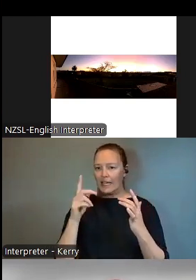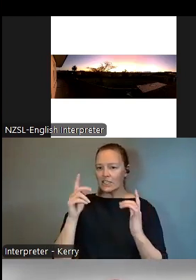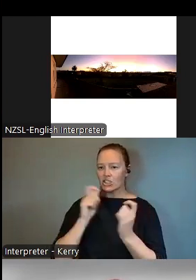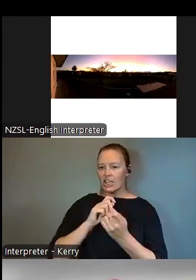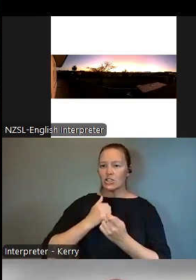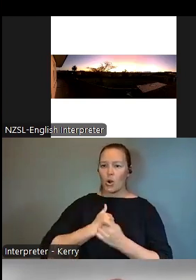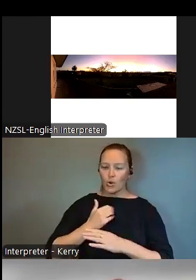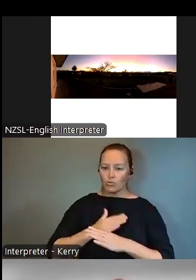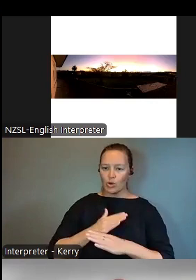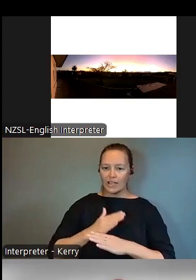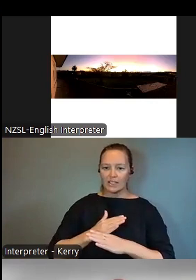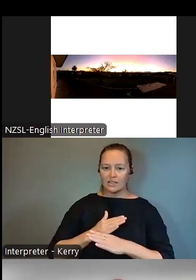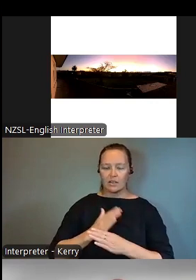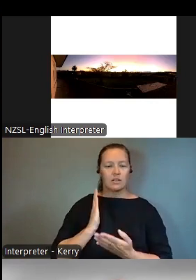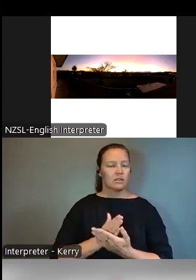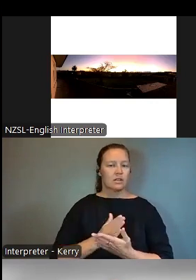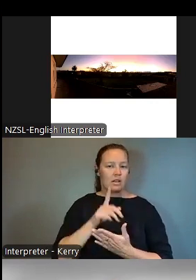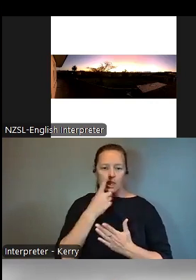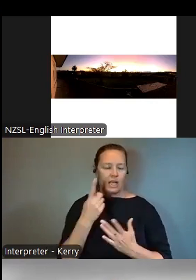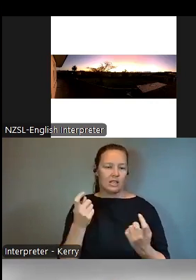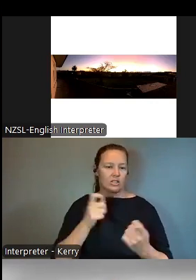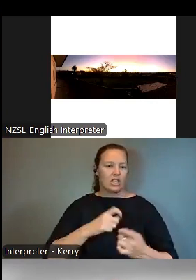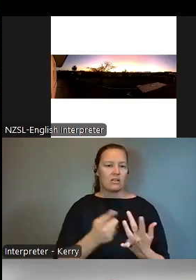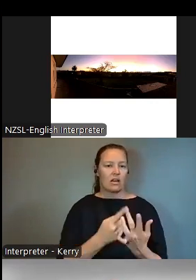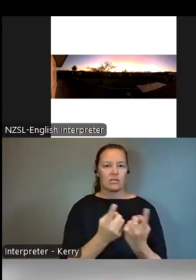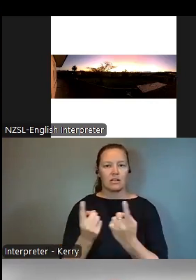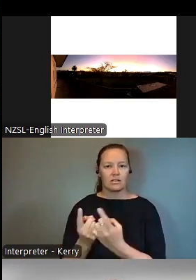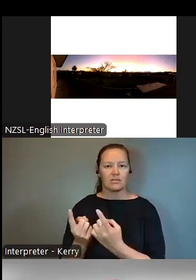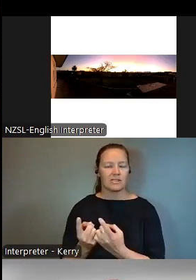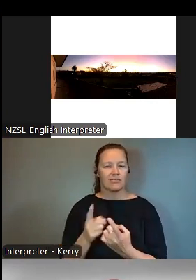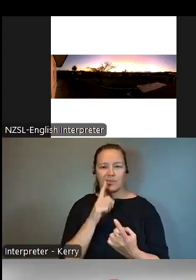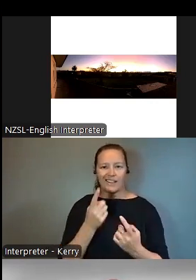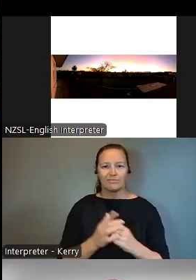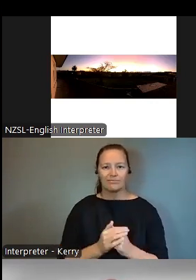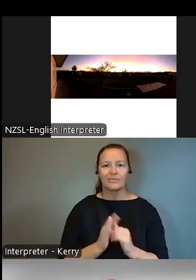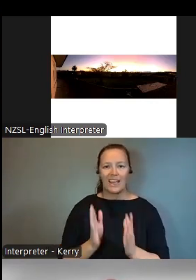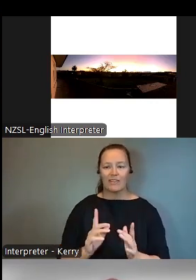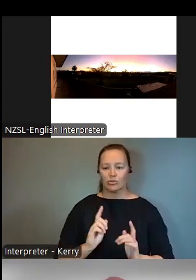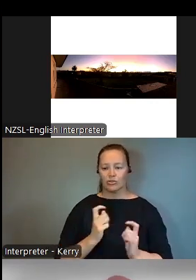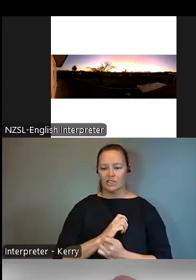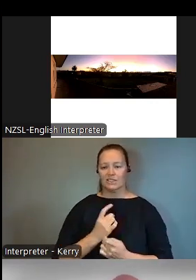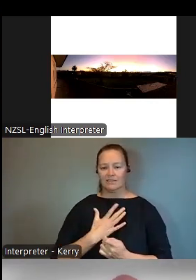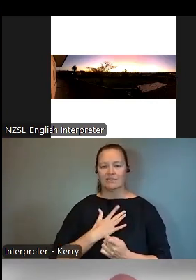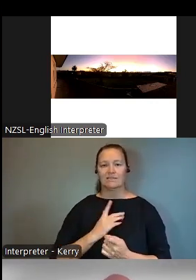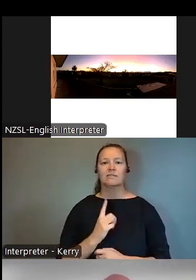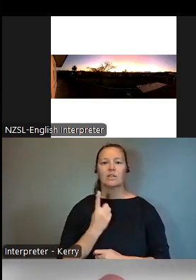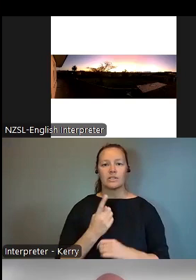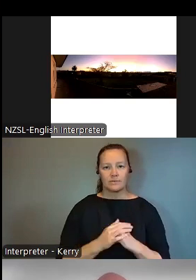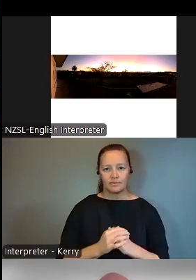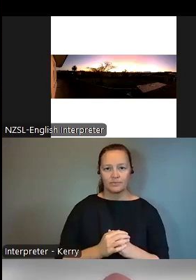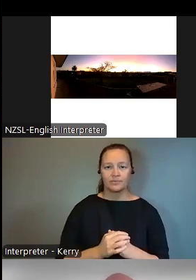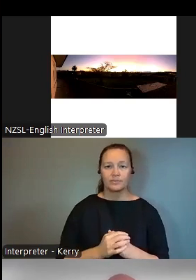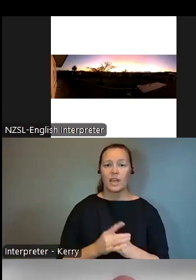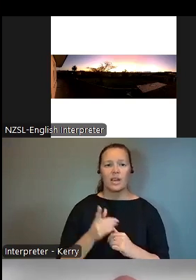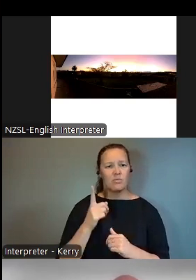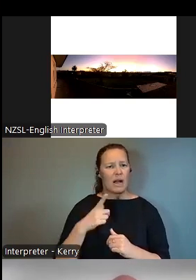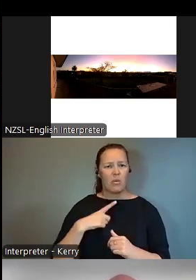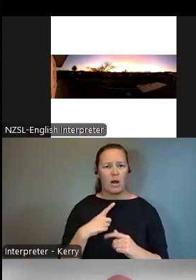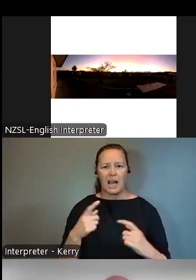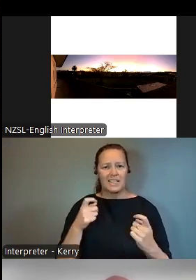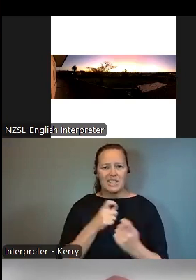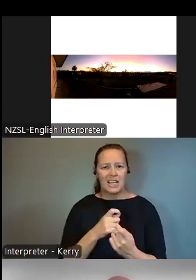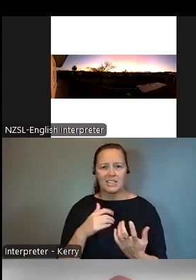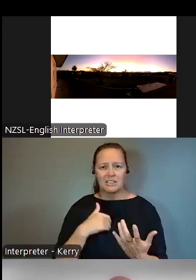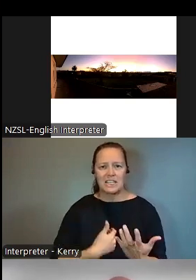practices, then we certainly won't change anything else. But why change in the first place? Why innovate